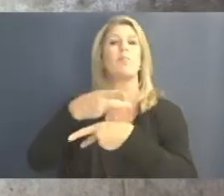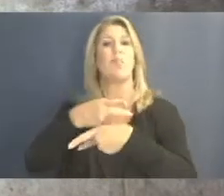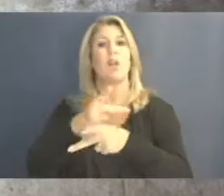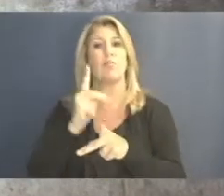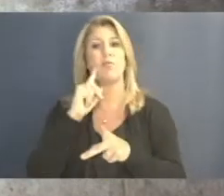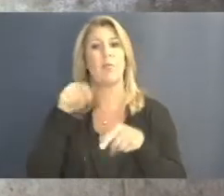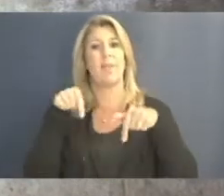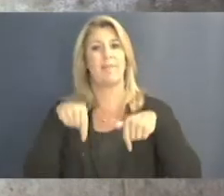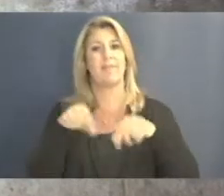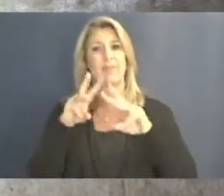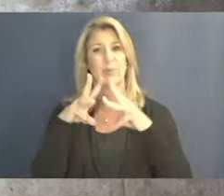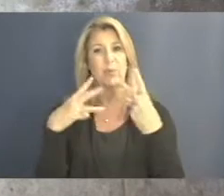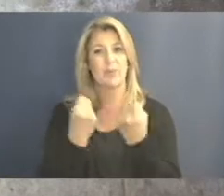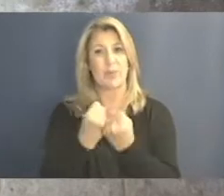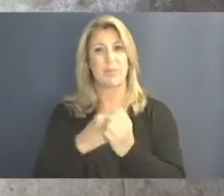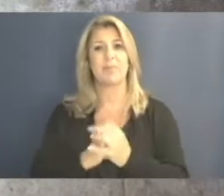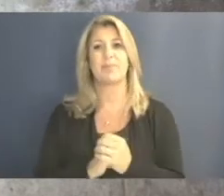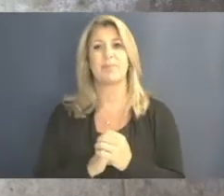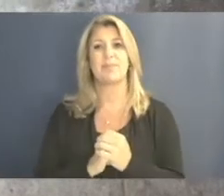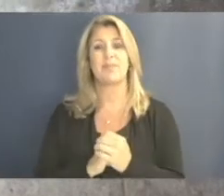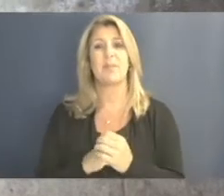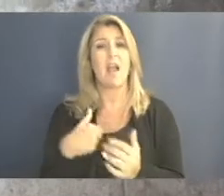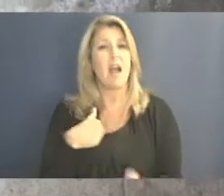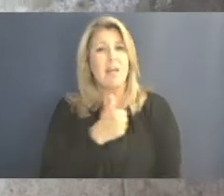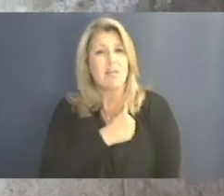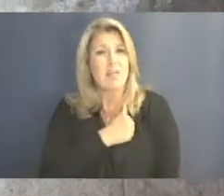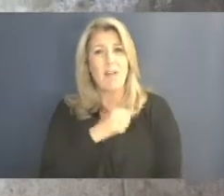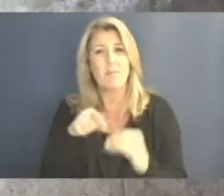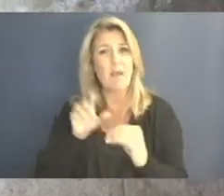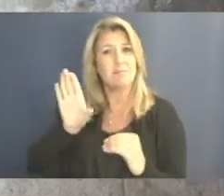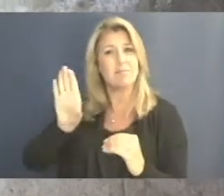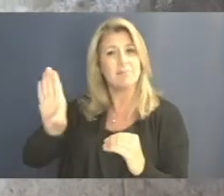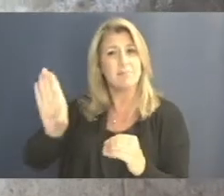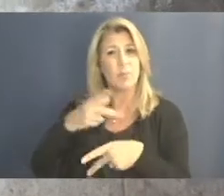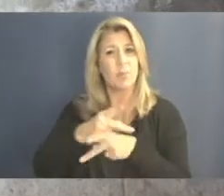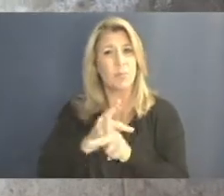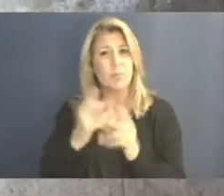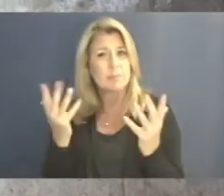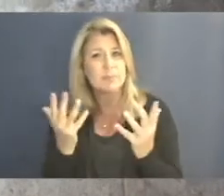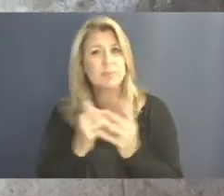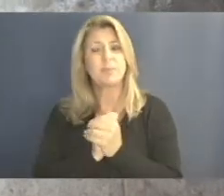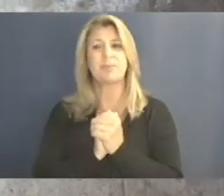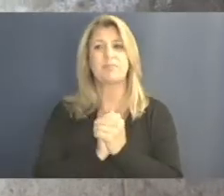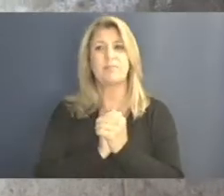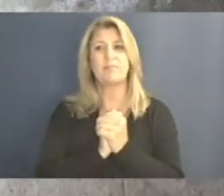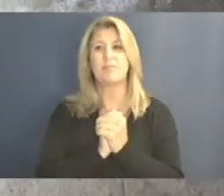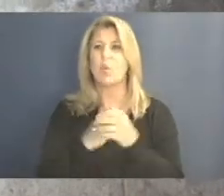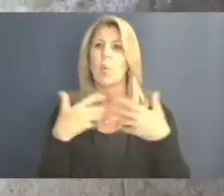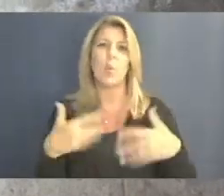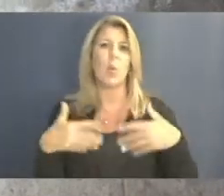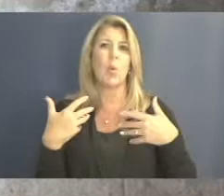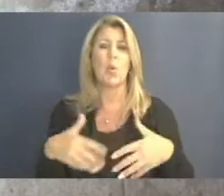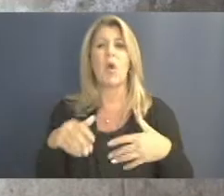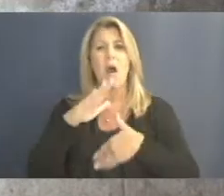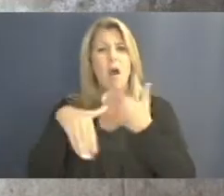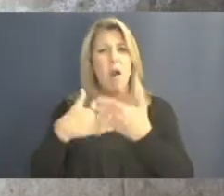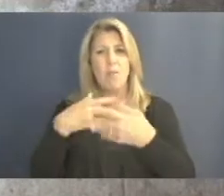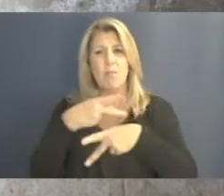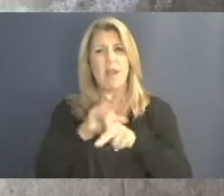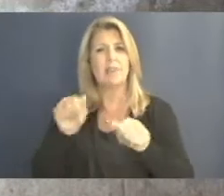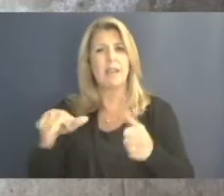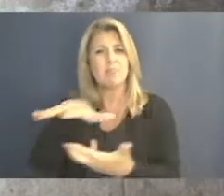their products for this workshop. What I love about their products is how they